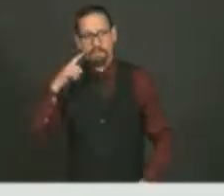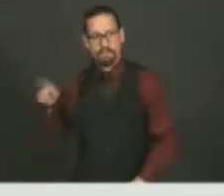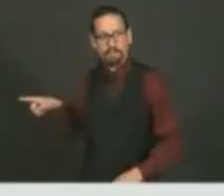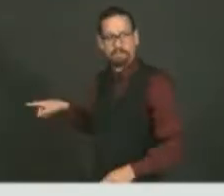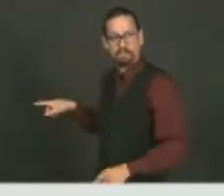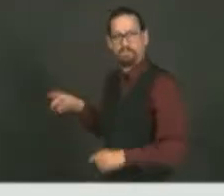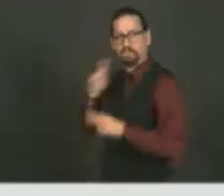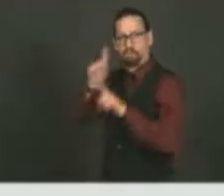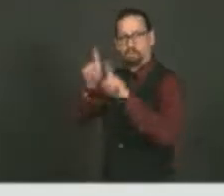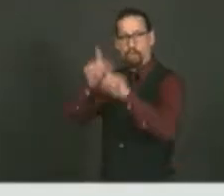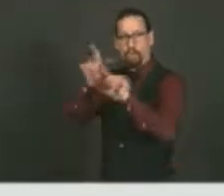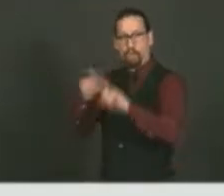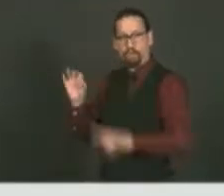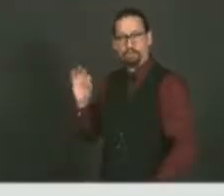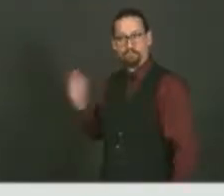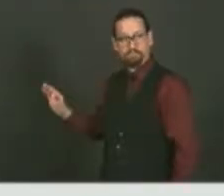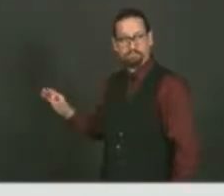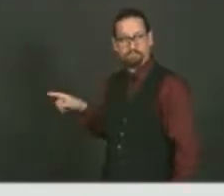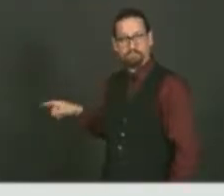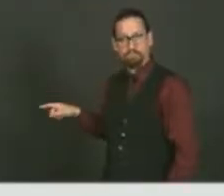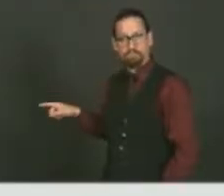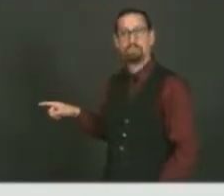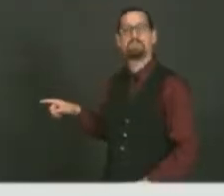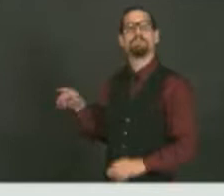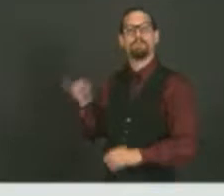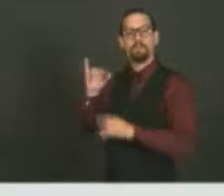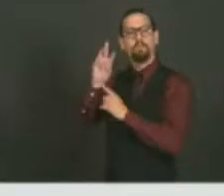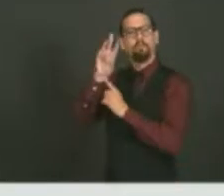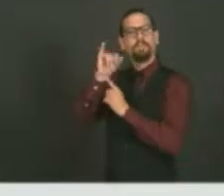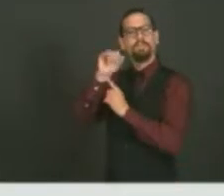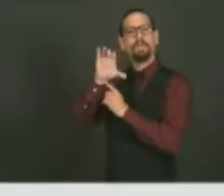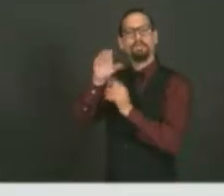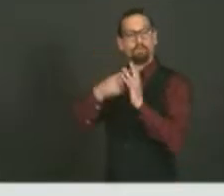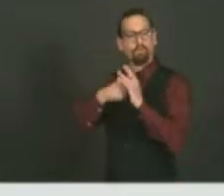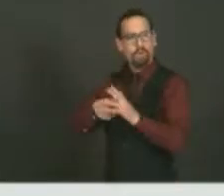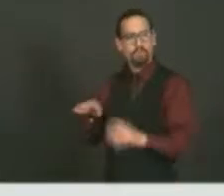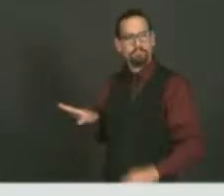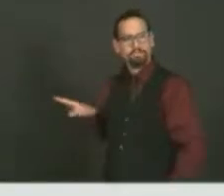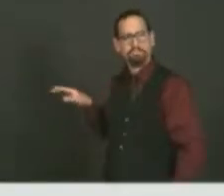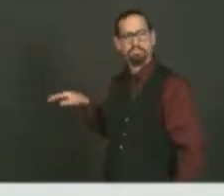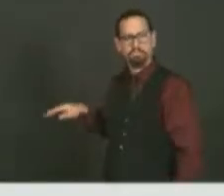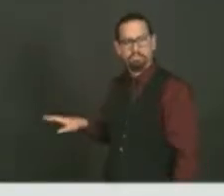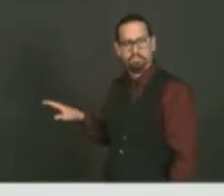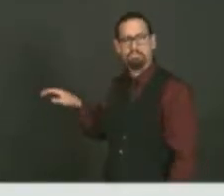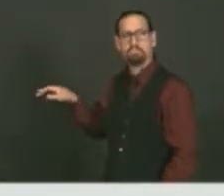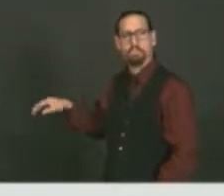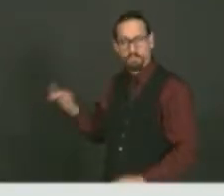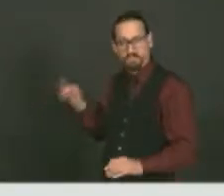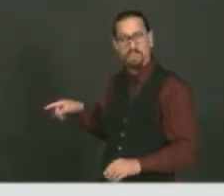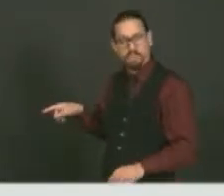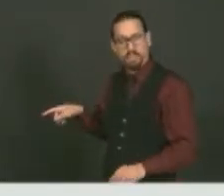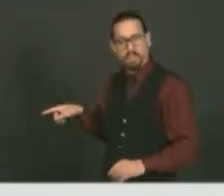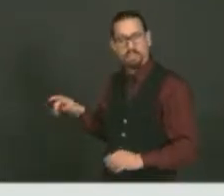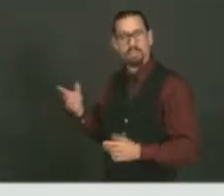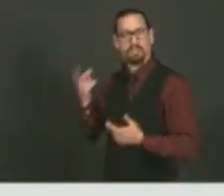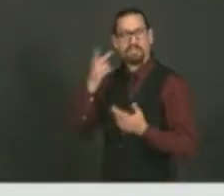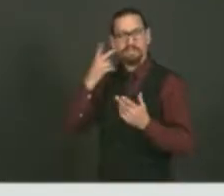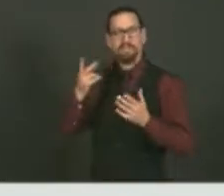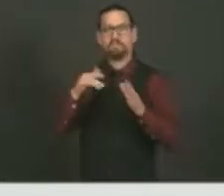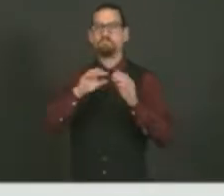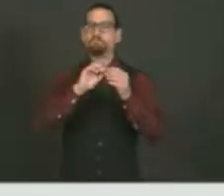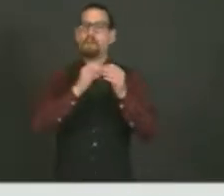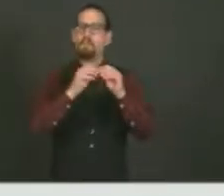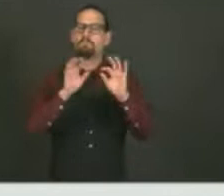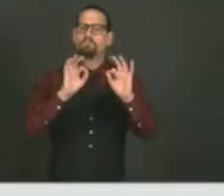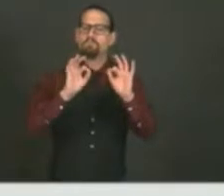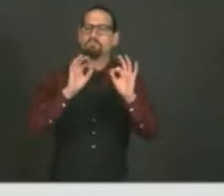Wisconsin was seeing similar to what we were seeing, small, consistent upticks in percent positive. Small,